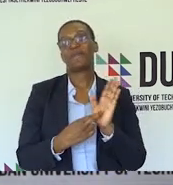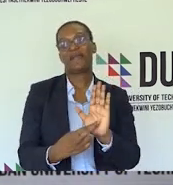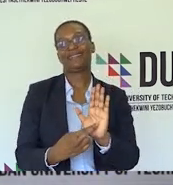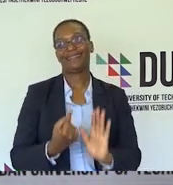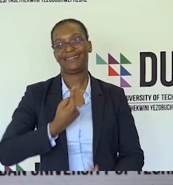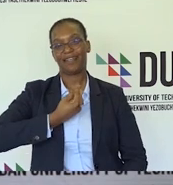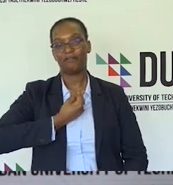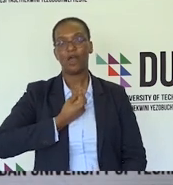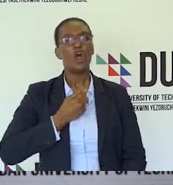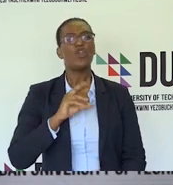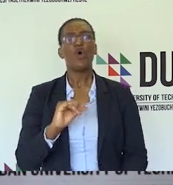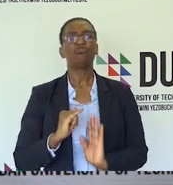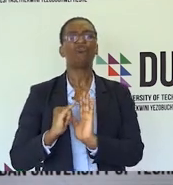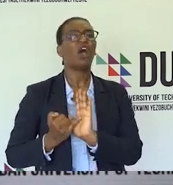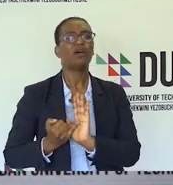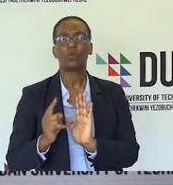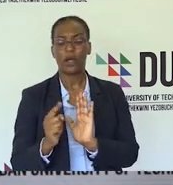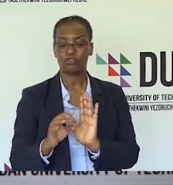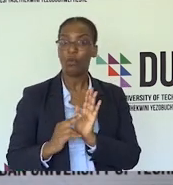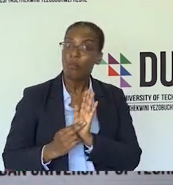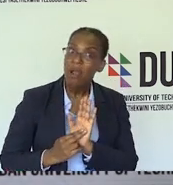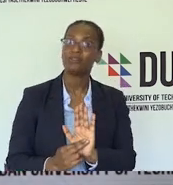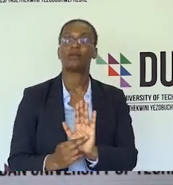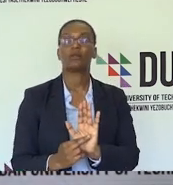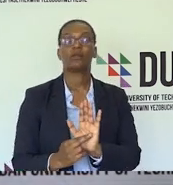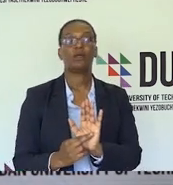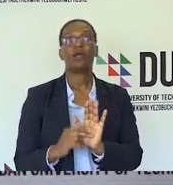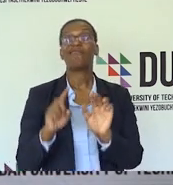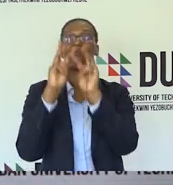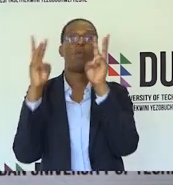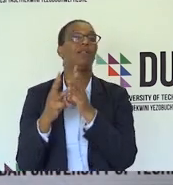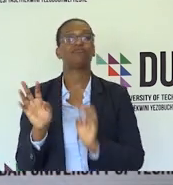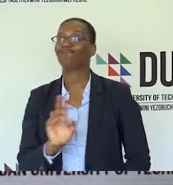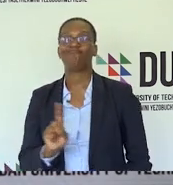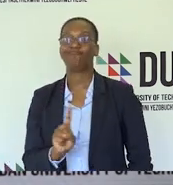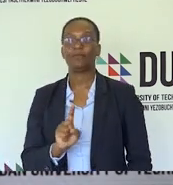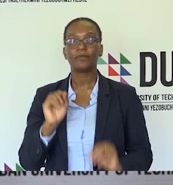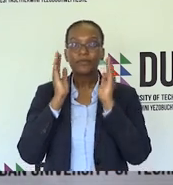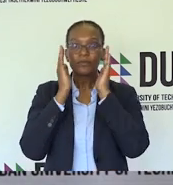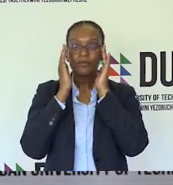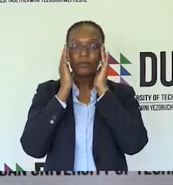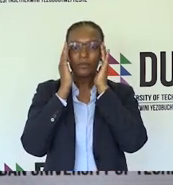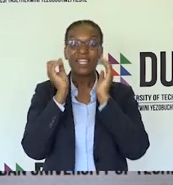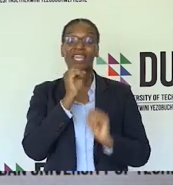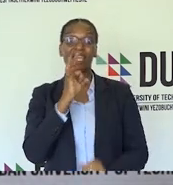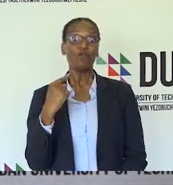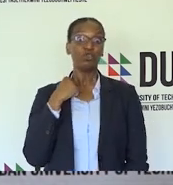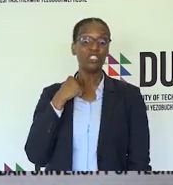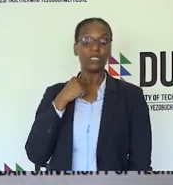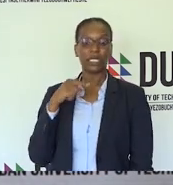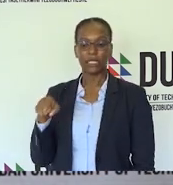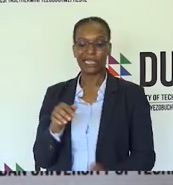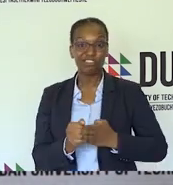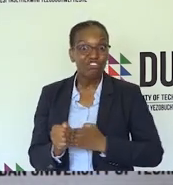represent, and not just what you present out there in the world. If you cheated through